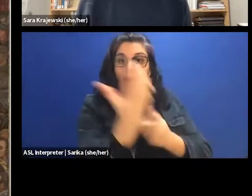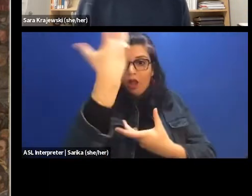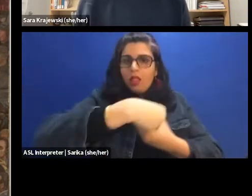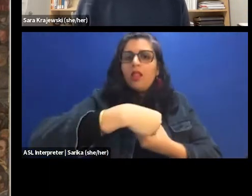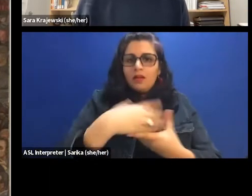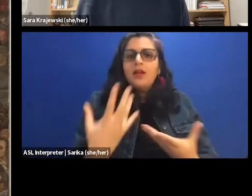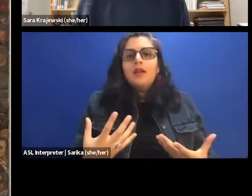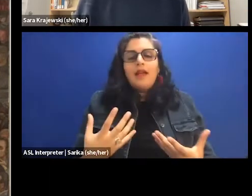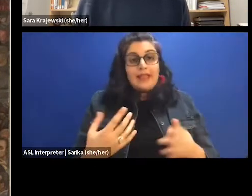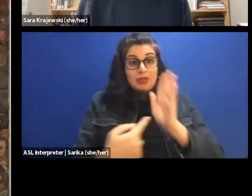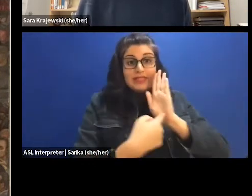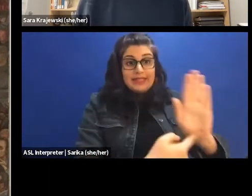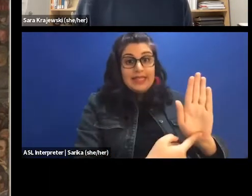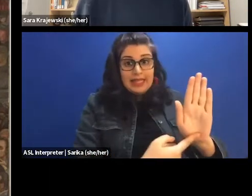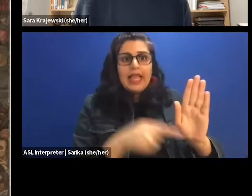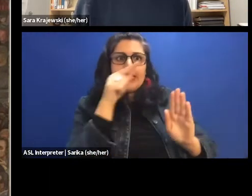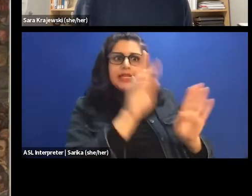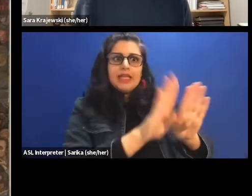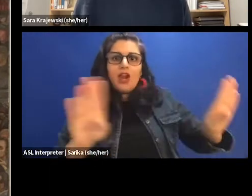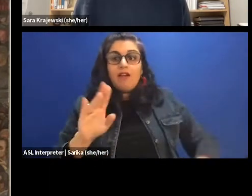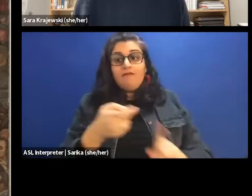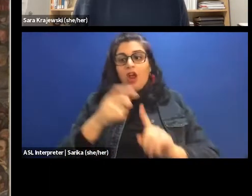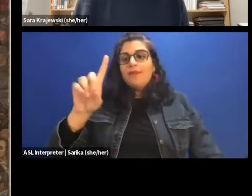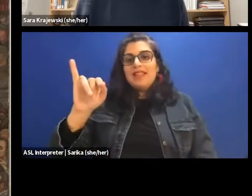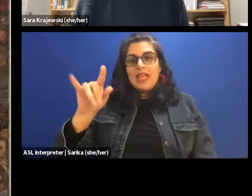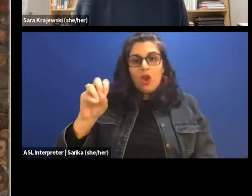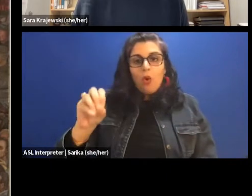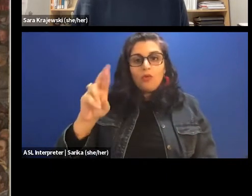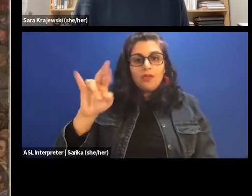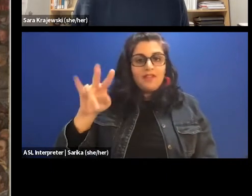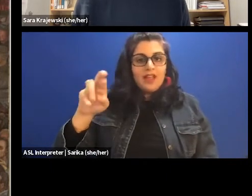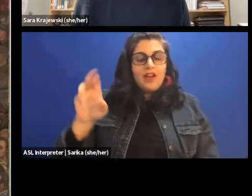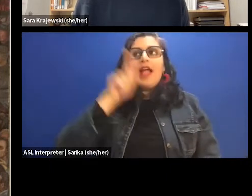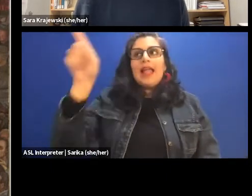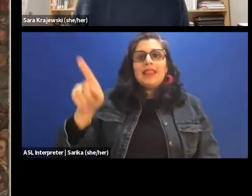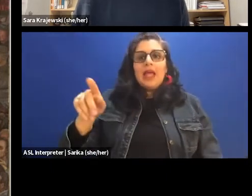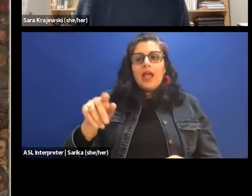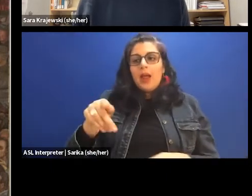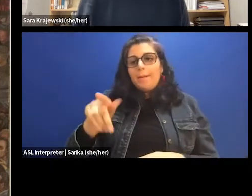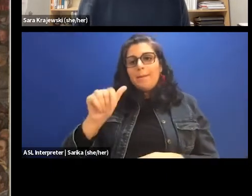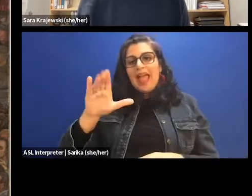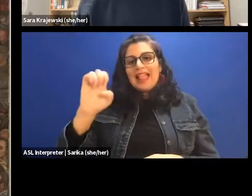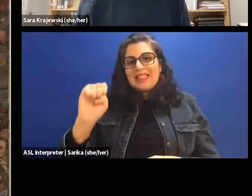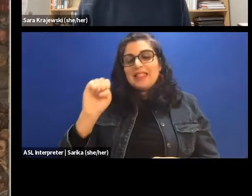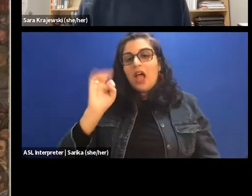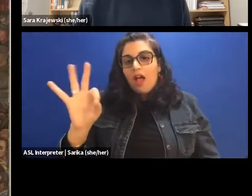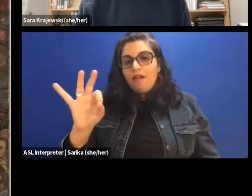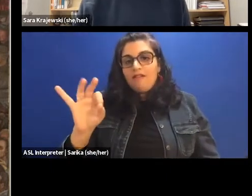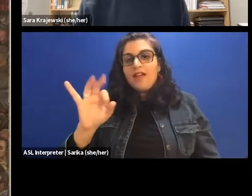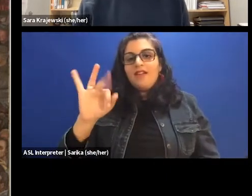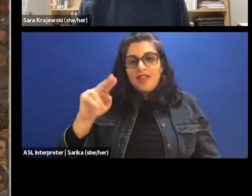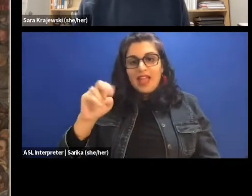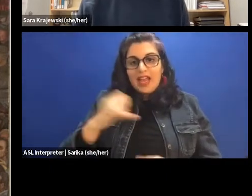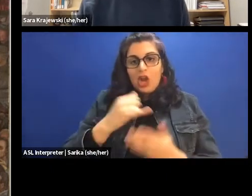of which can be seen in this mural that Rivera painted in the Palace of Fine Arts in Mexico City in